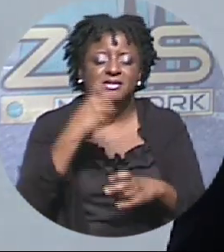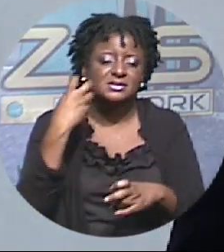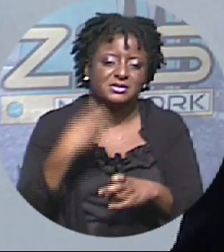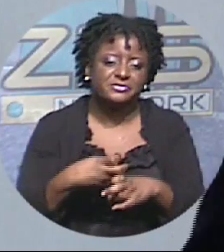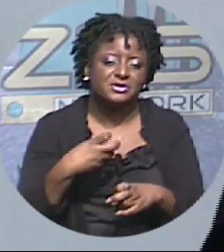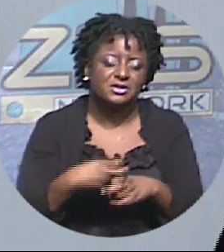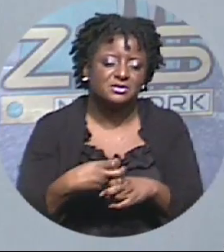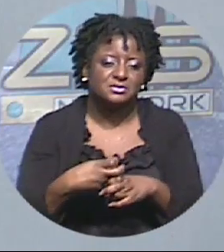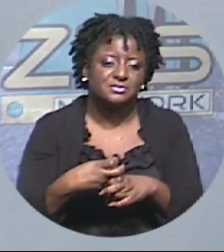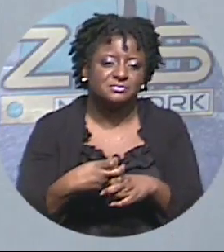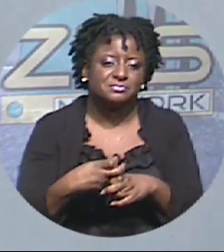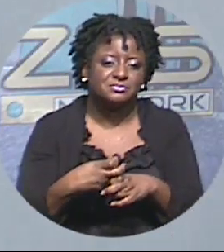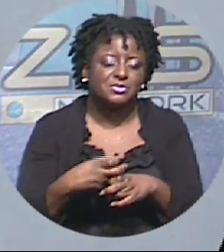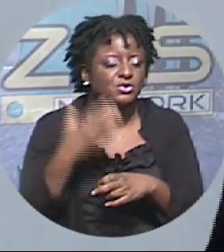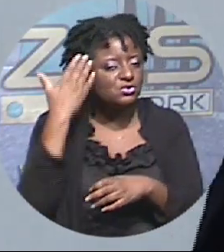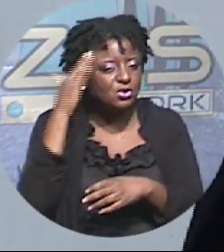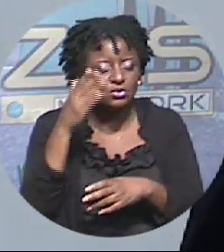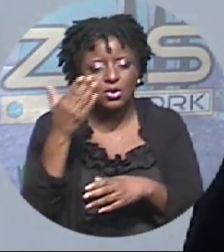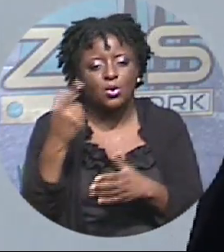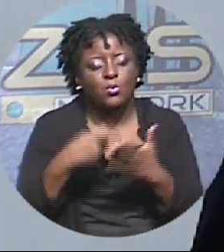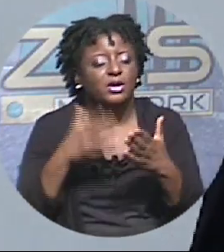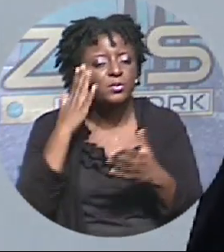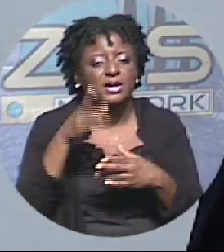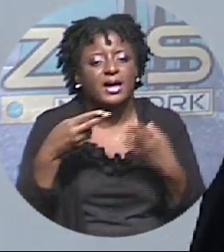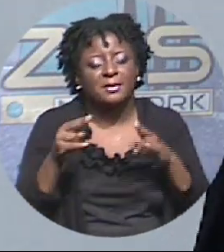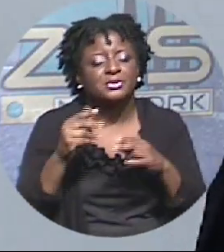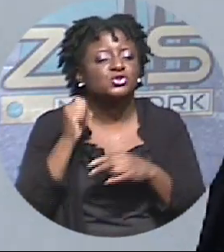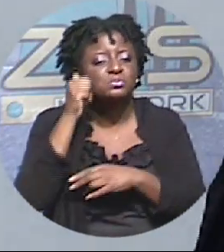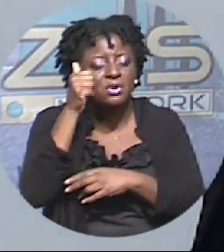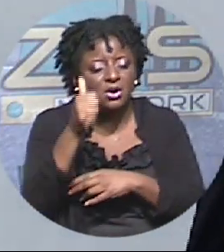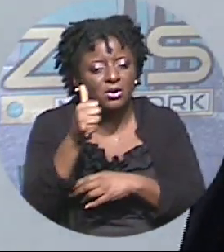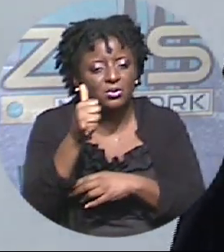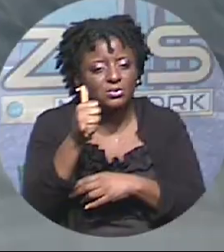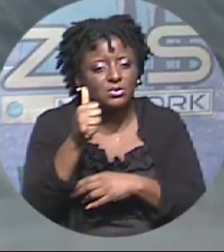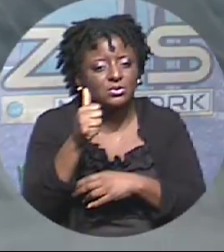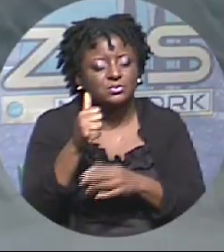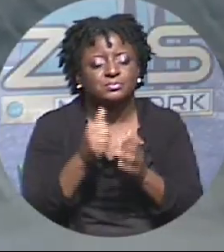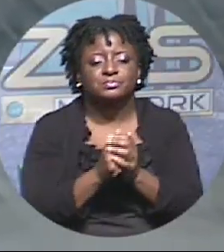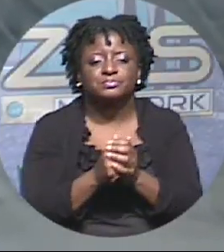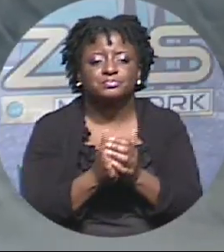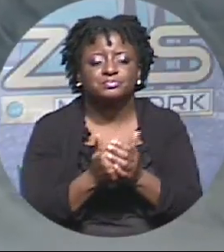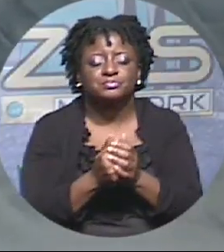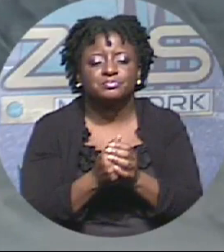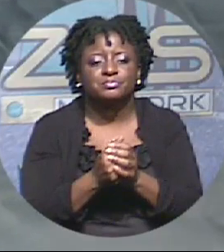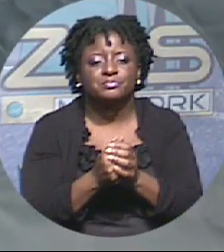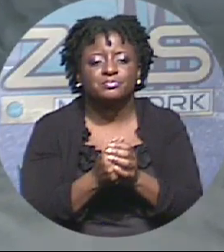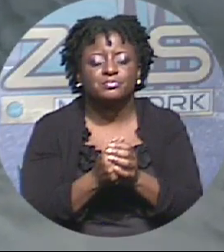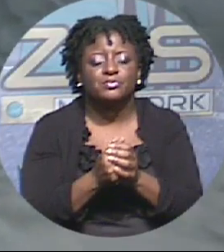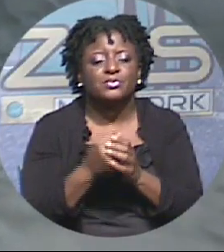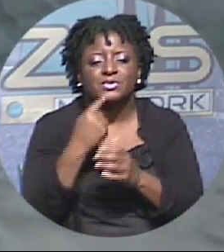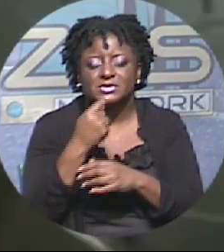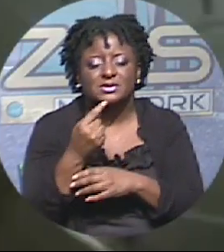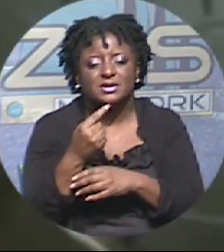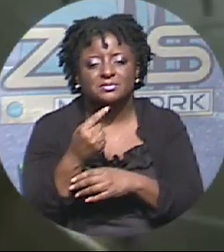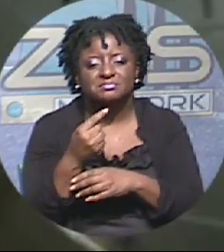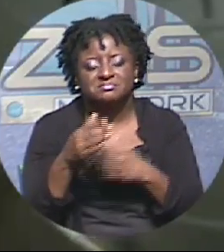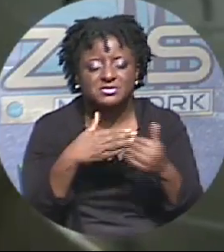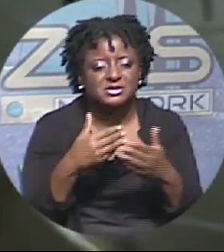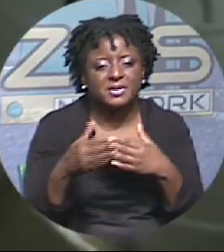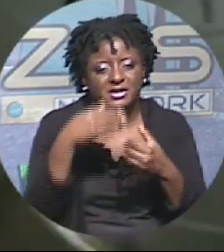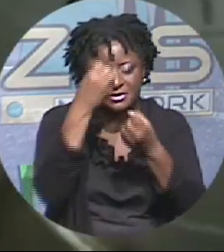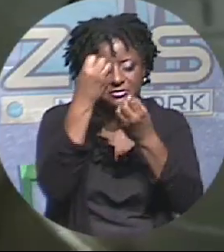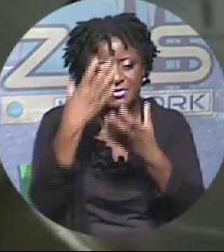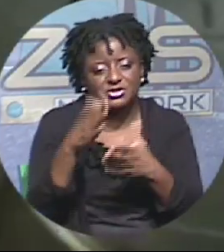the sense that you don't know what's going to happen tomorrow. You don't know what's going to happen next. You don't know where the mosquito has been. Wilscombe noted, though, that despite the